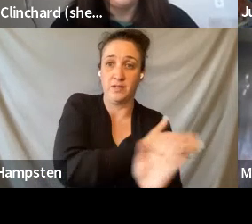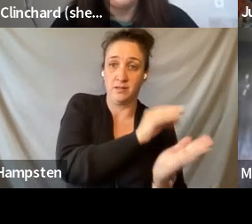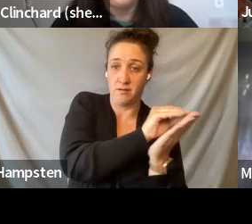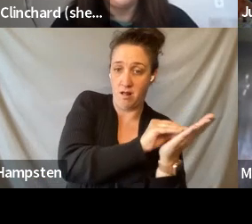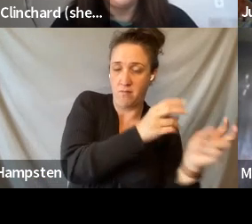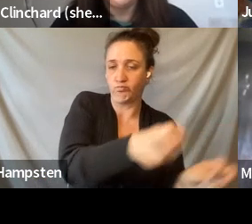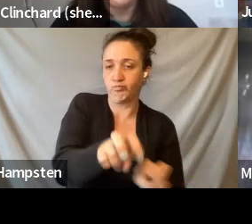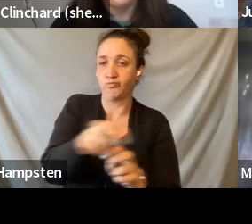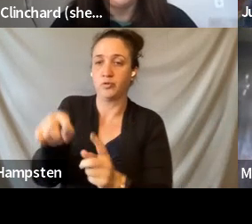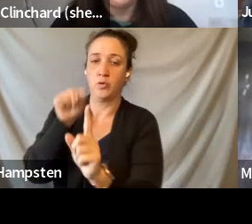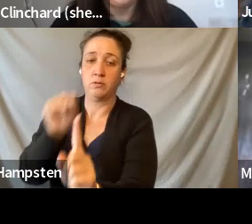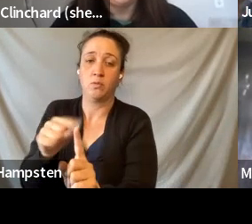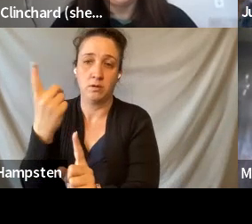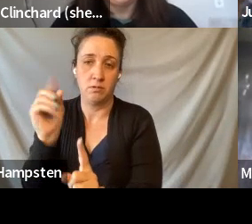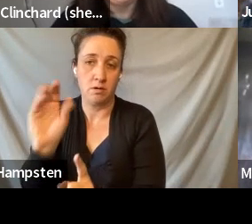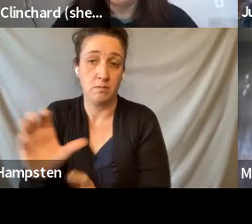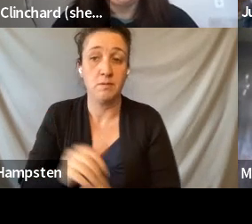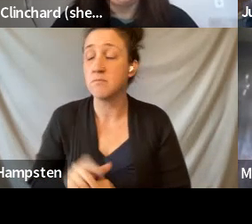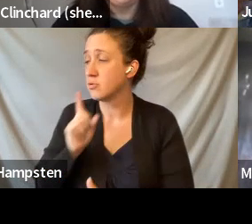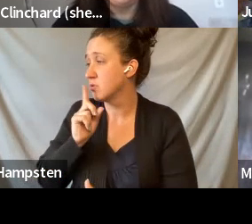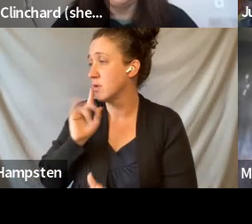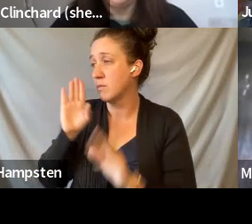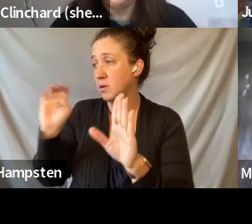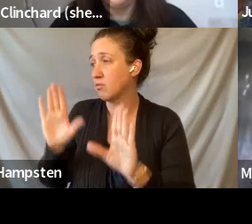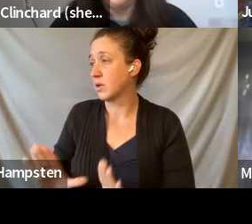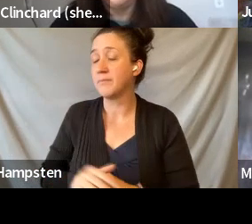Sure, that would be great, Johanna. Thank you.